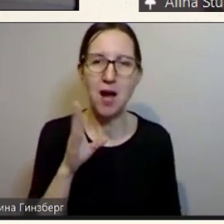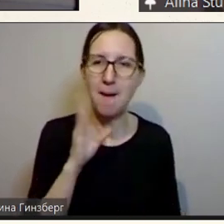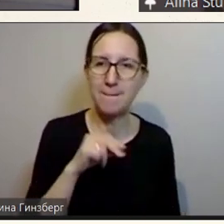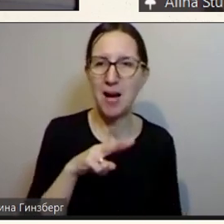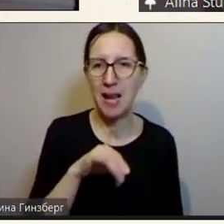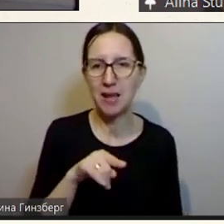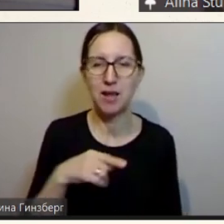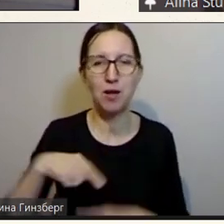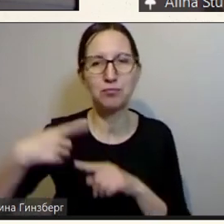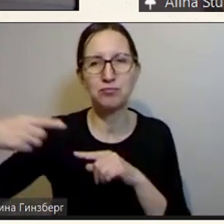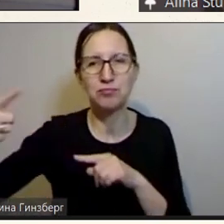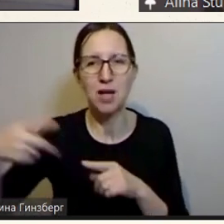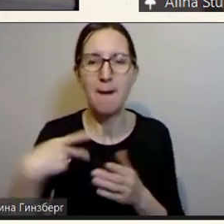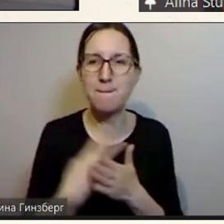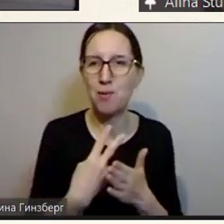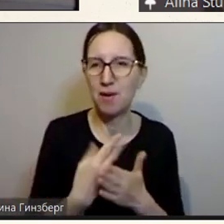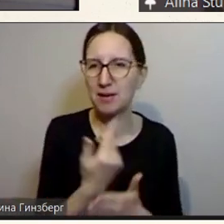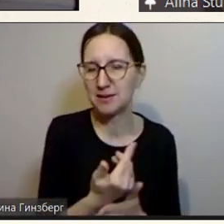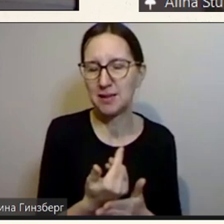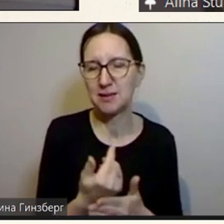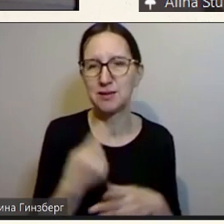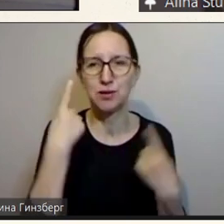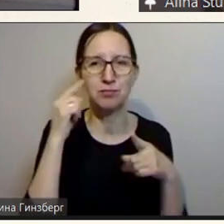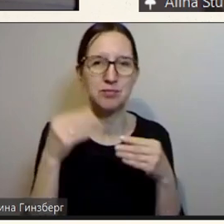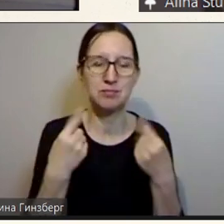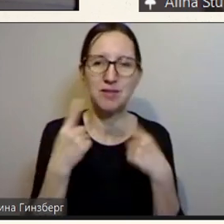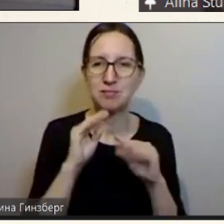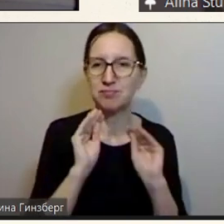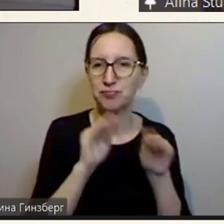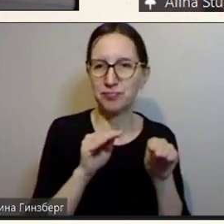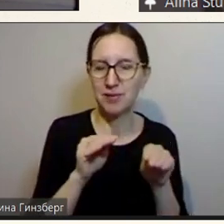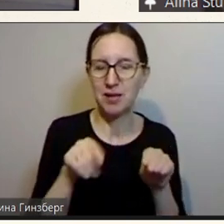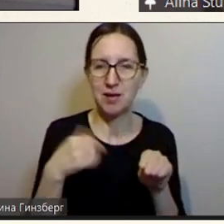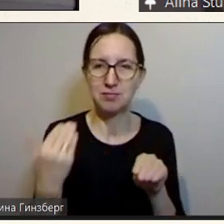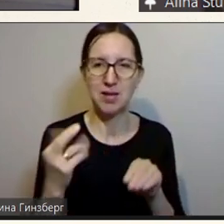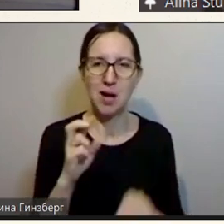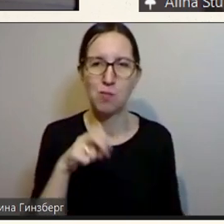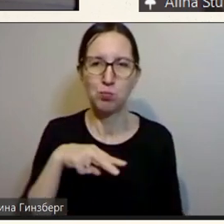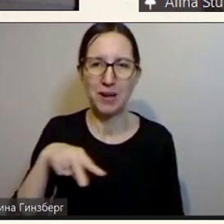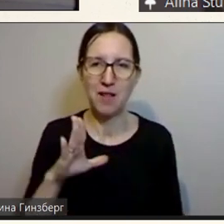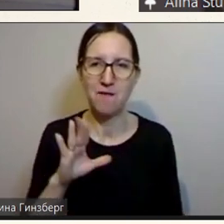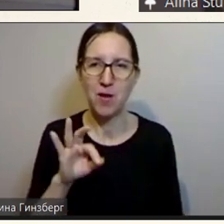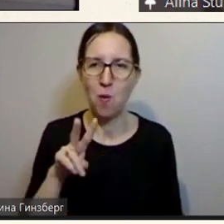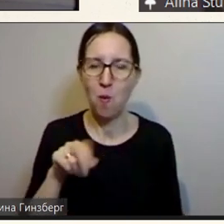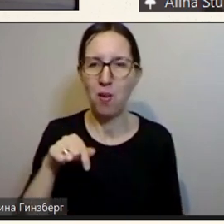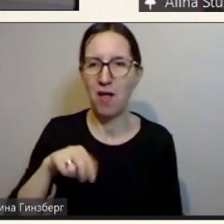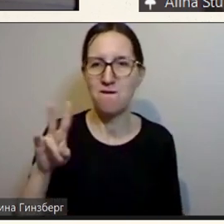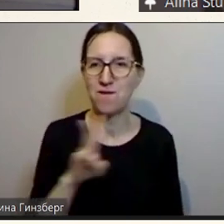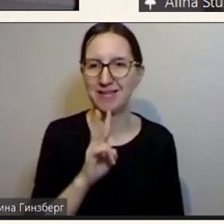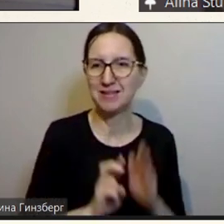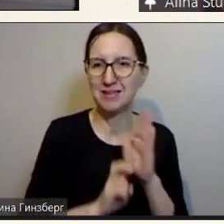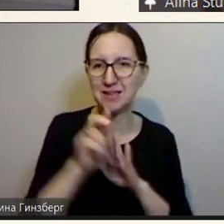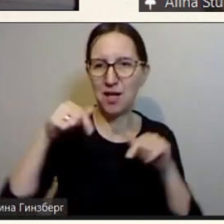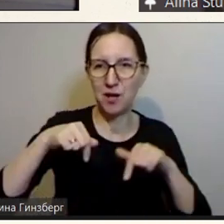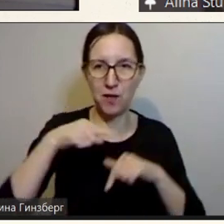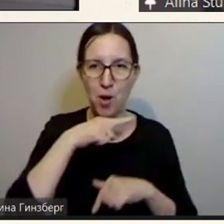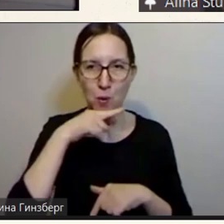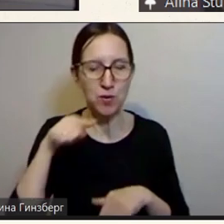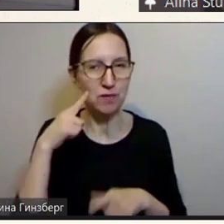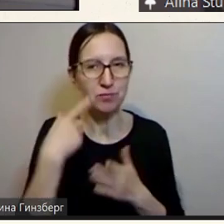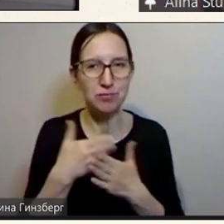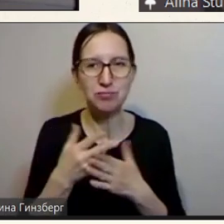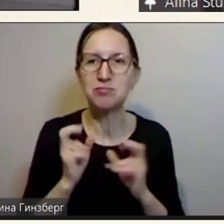Our audience asks, do you think that in the future you could show Bill Viola's works